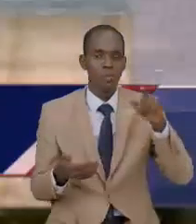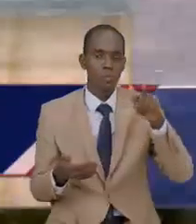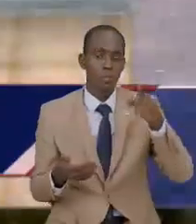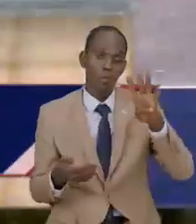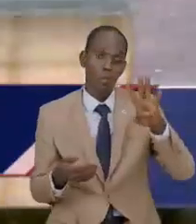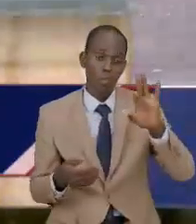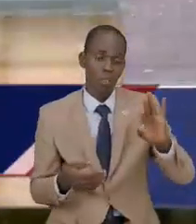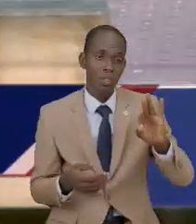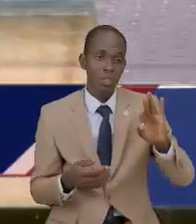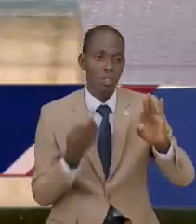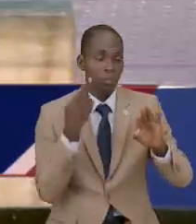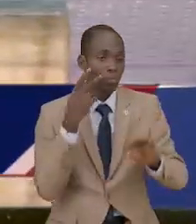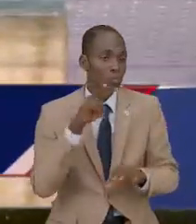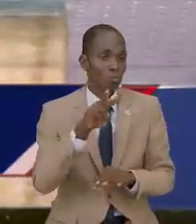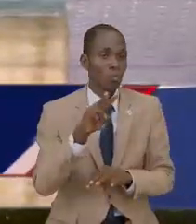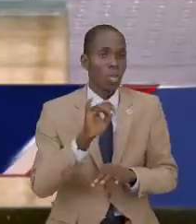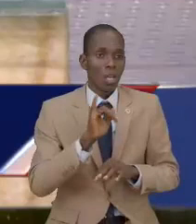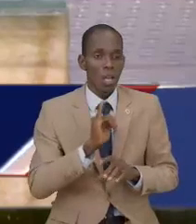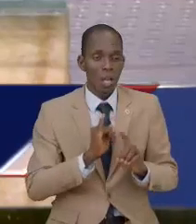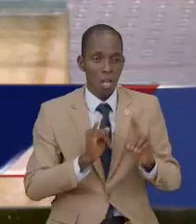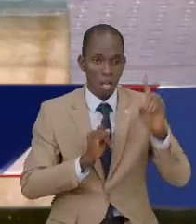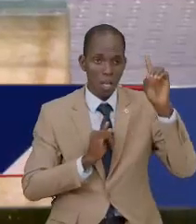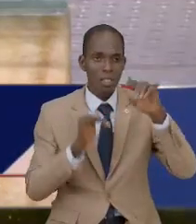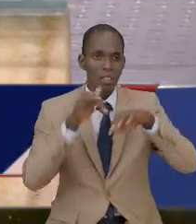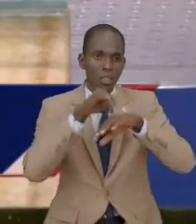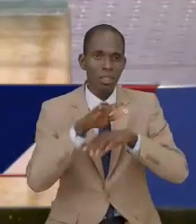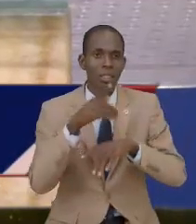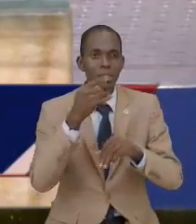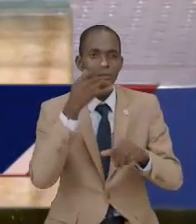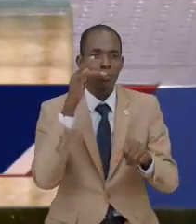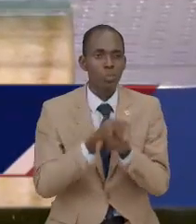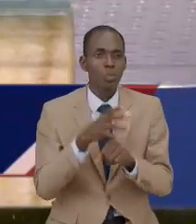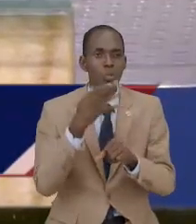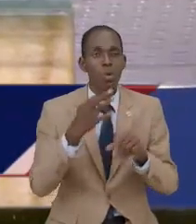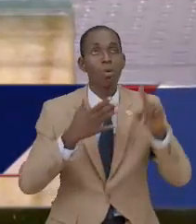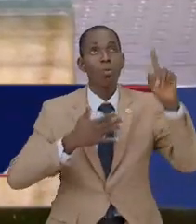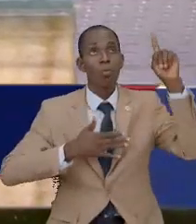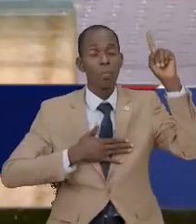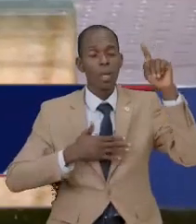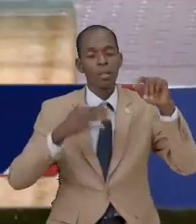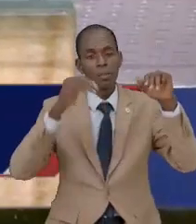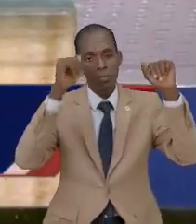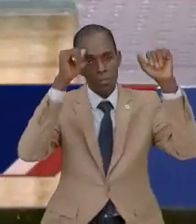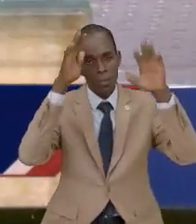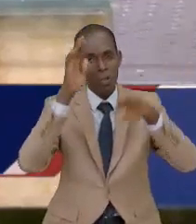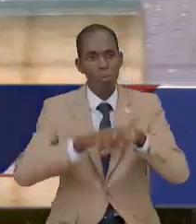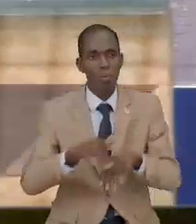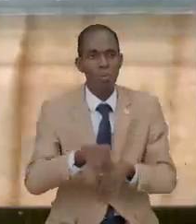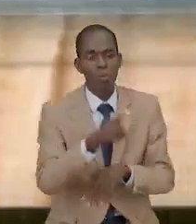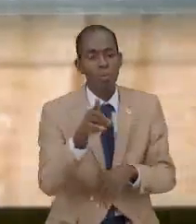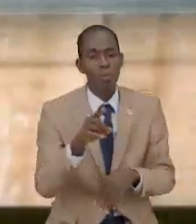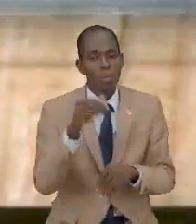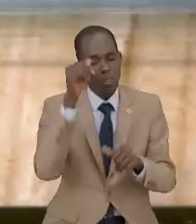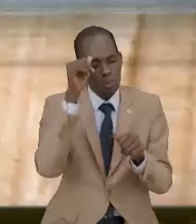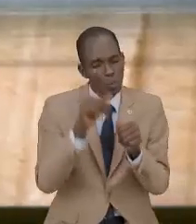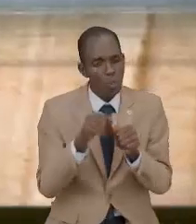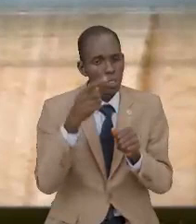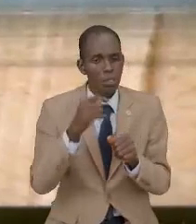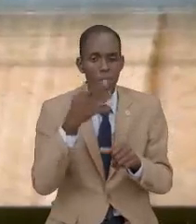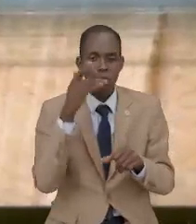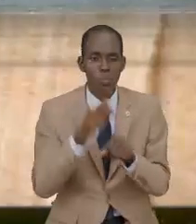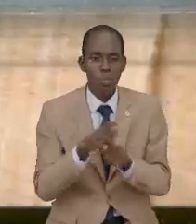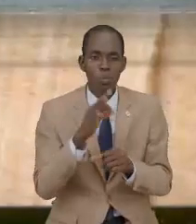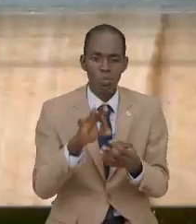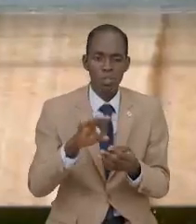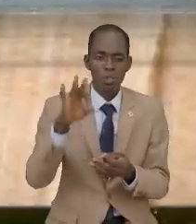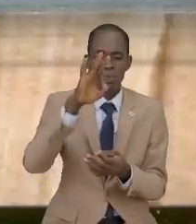the promise of my Father upon you. Remember that the promise of the Spirit